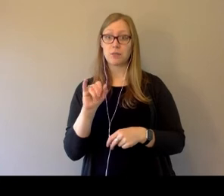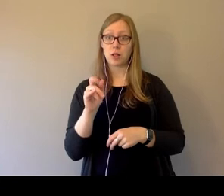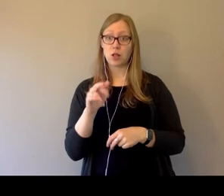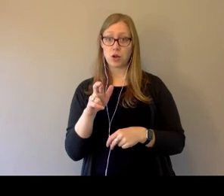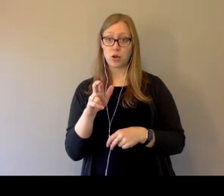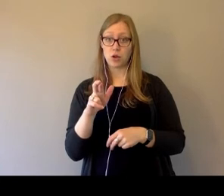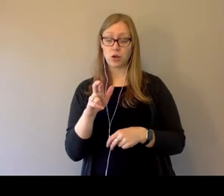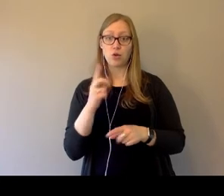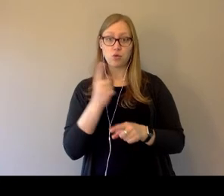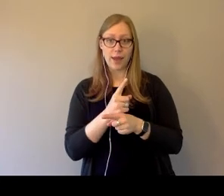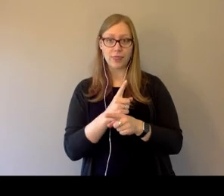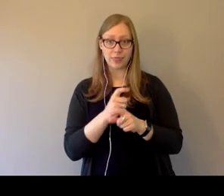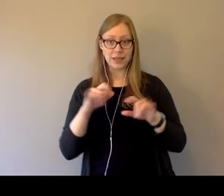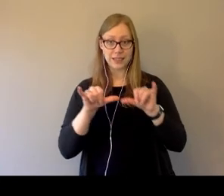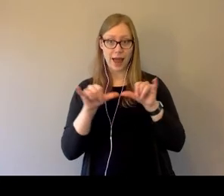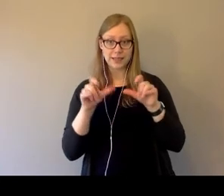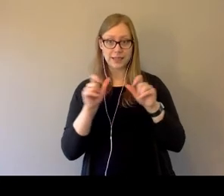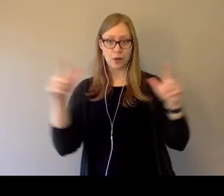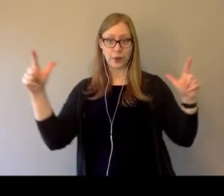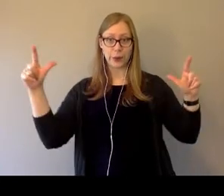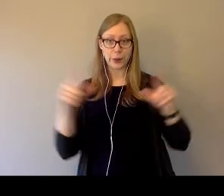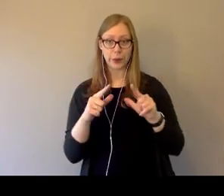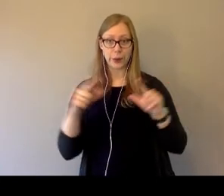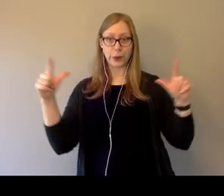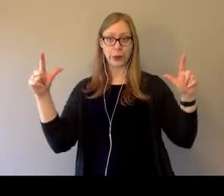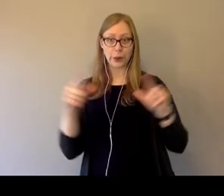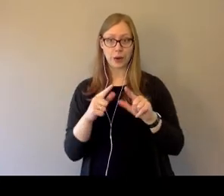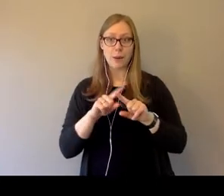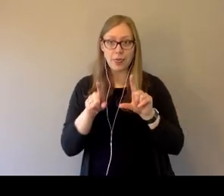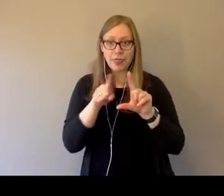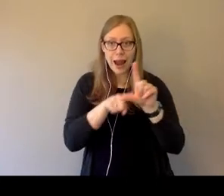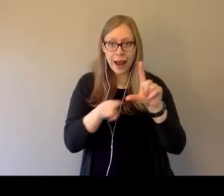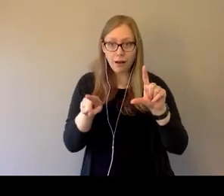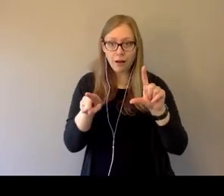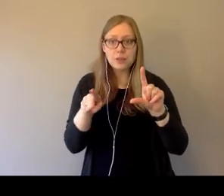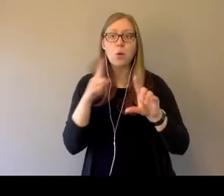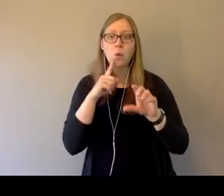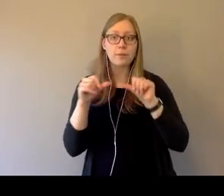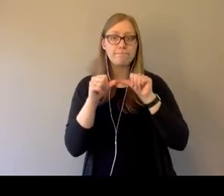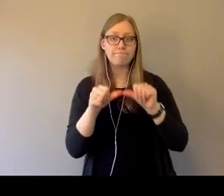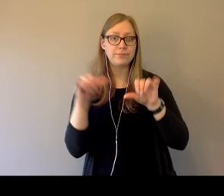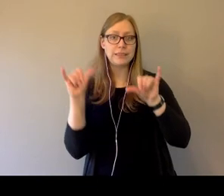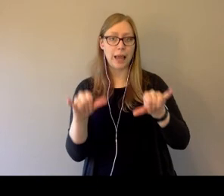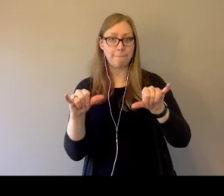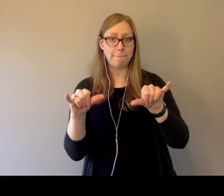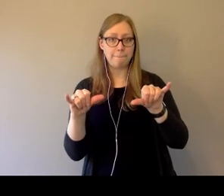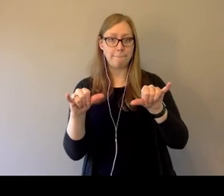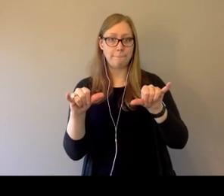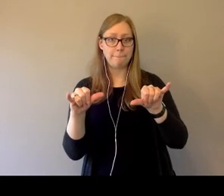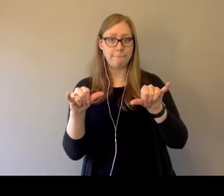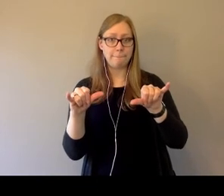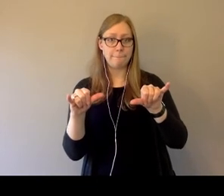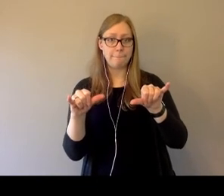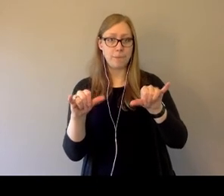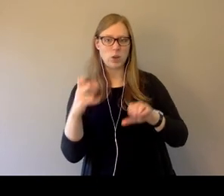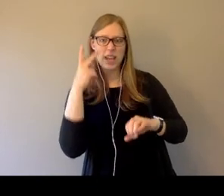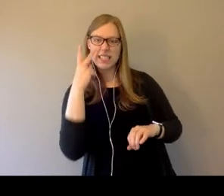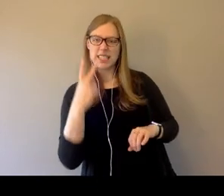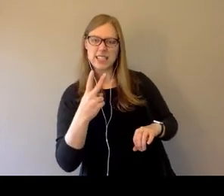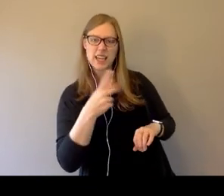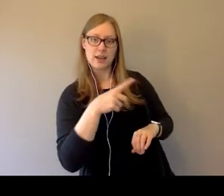congruent to all the angles of another triangle, so this angle is the same as this angle is the same as